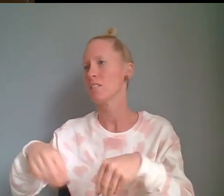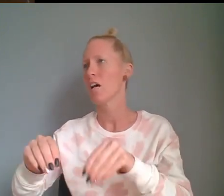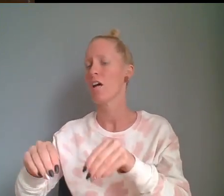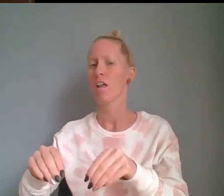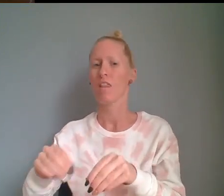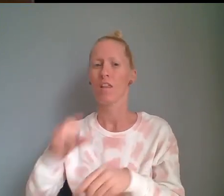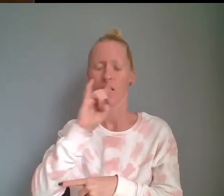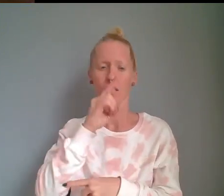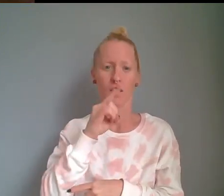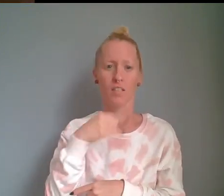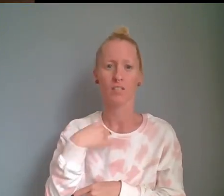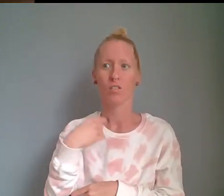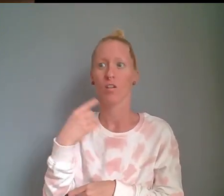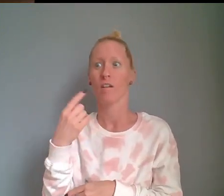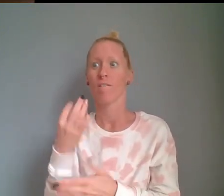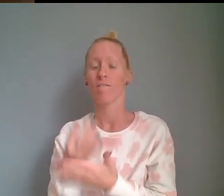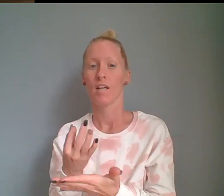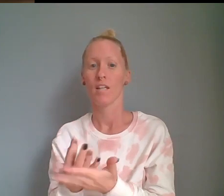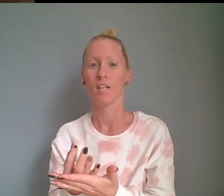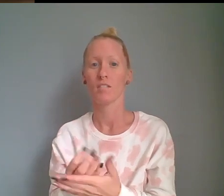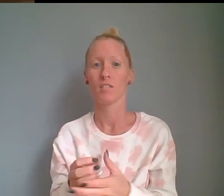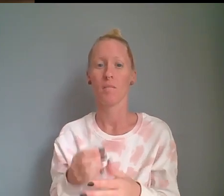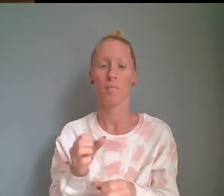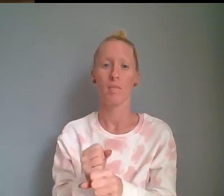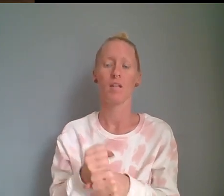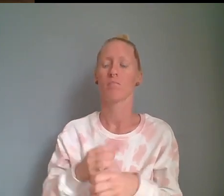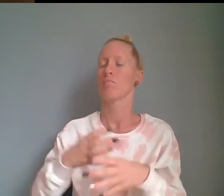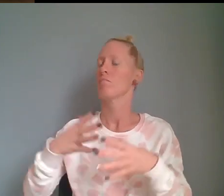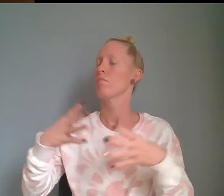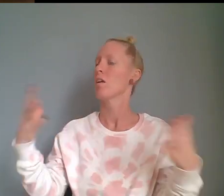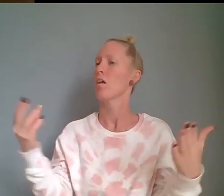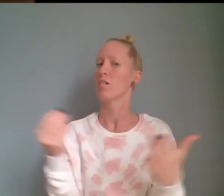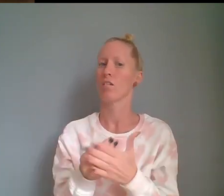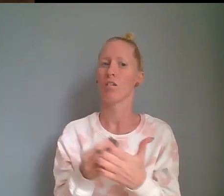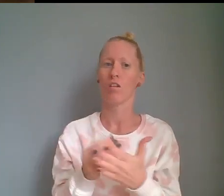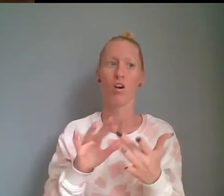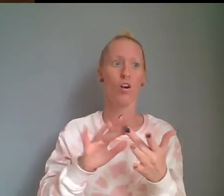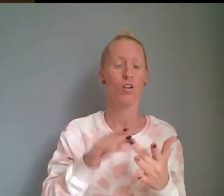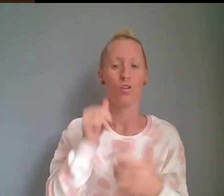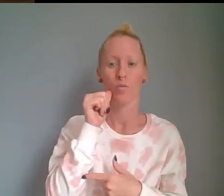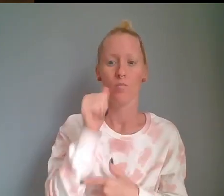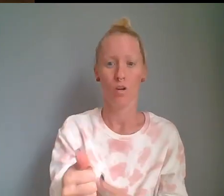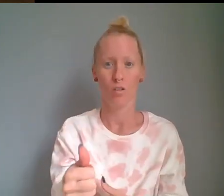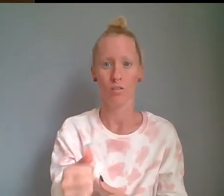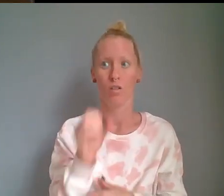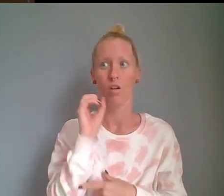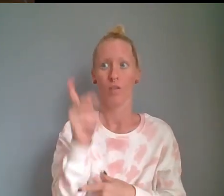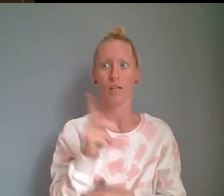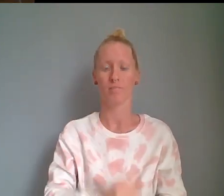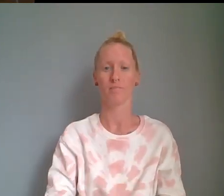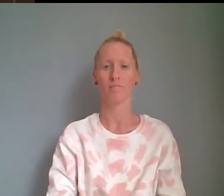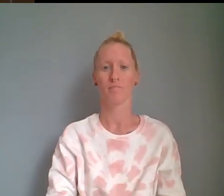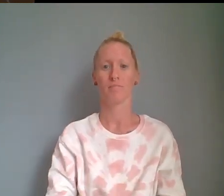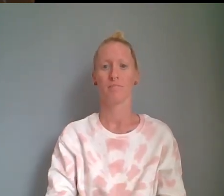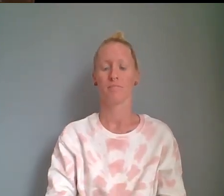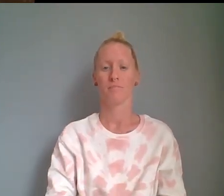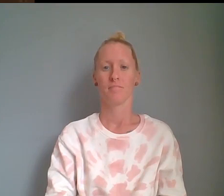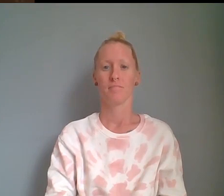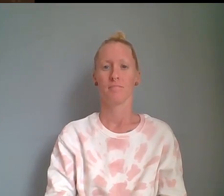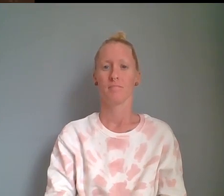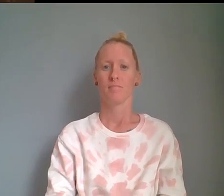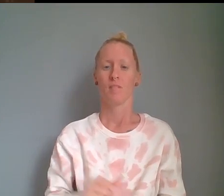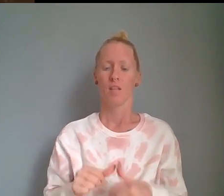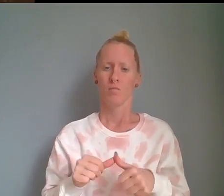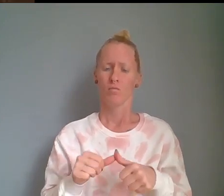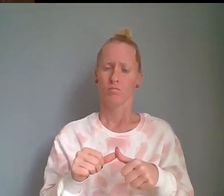finance this great scheme for making $1 zillion on the internet tomorrow, right? Okay. So, and they'll pursue